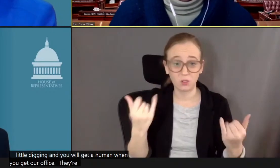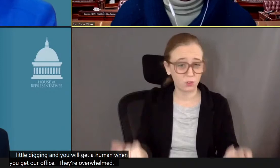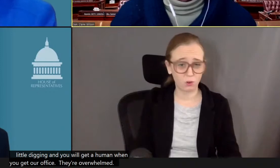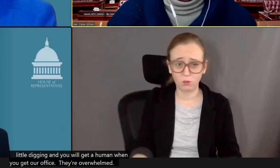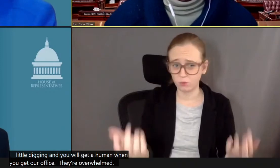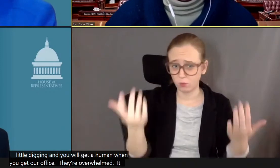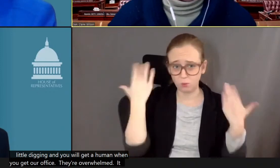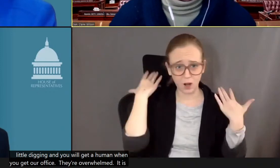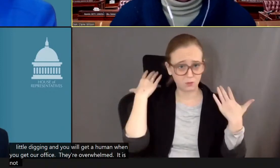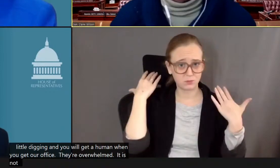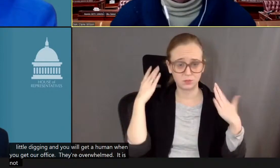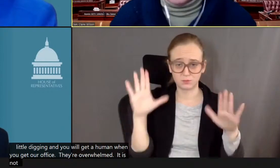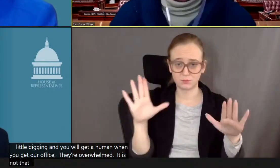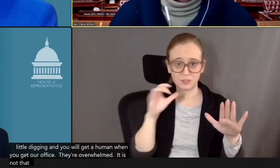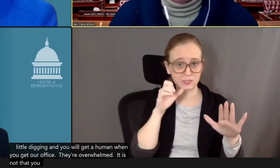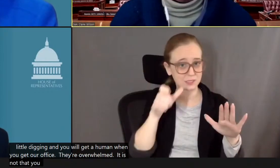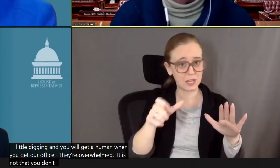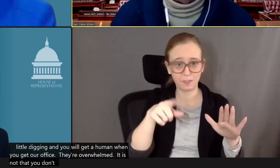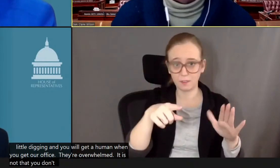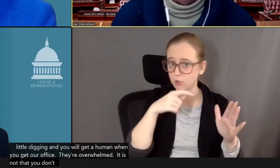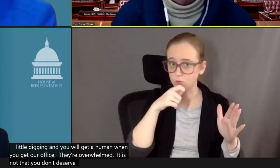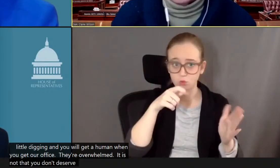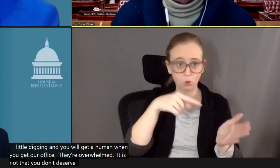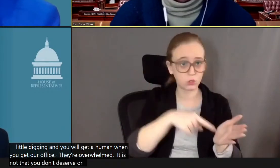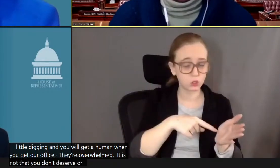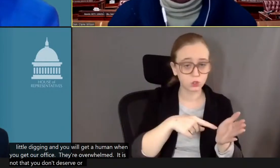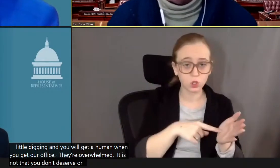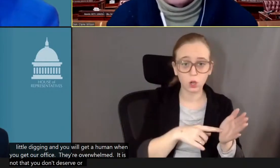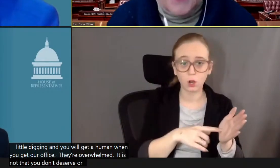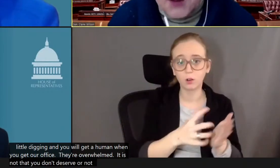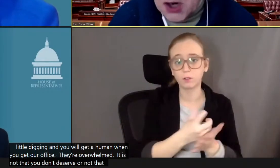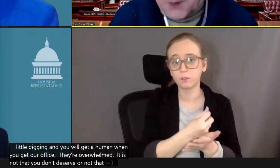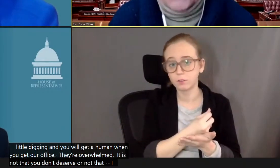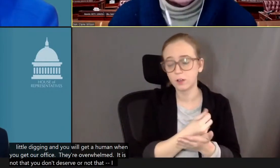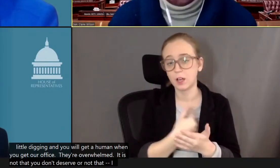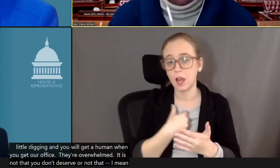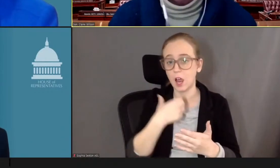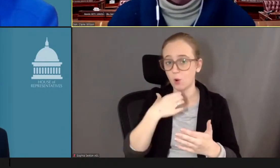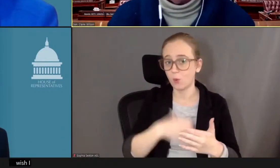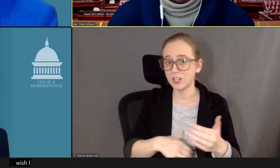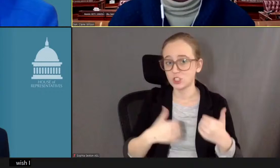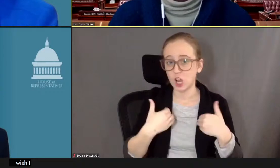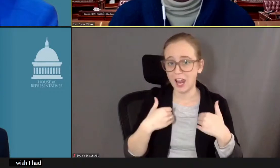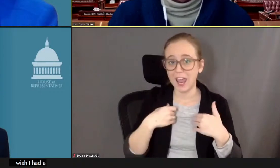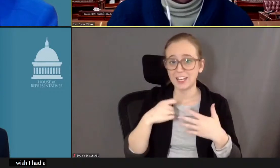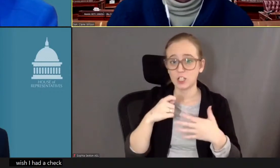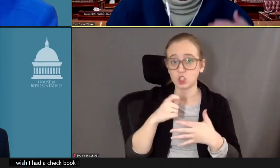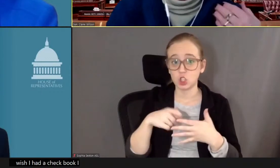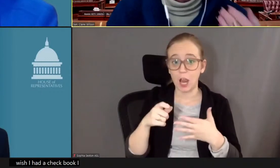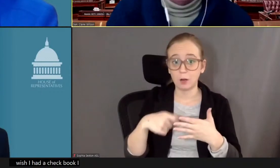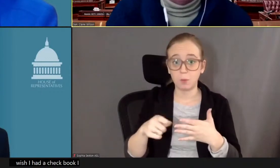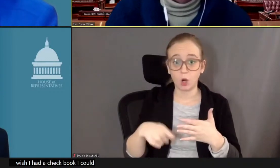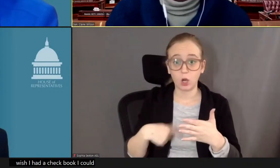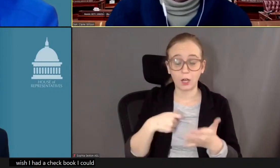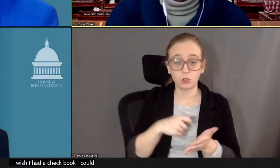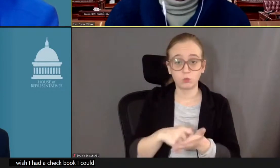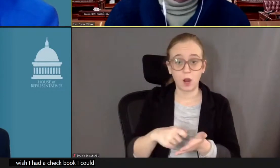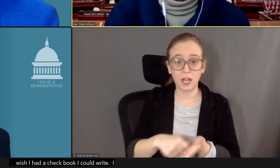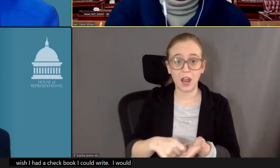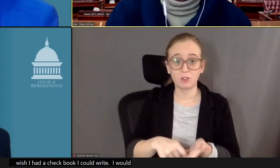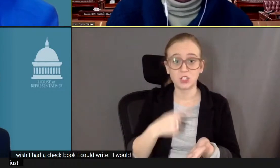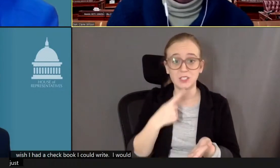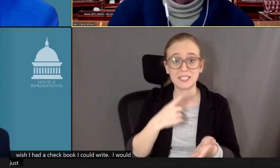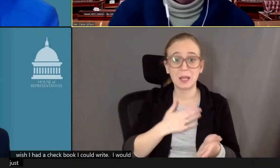that you don't deserve or not that, I wish I had a checkbook I could write. I would just say, please let